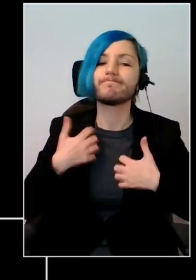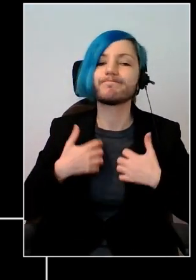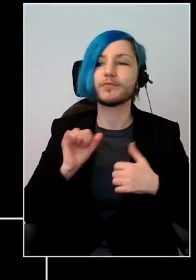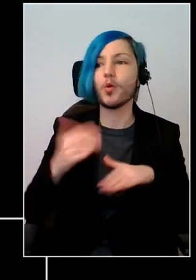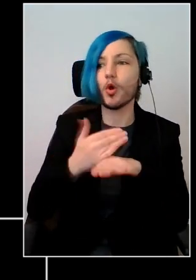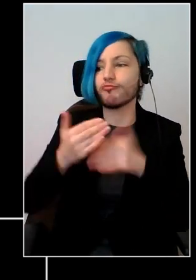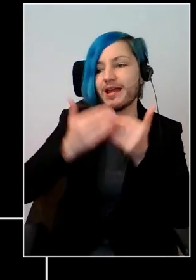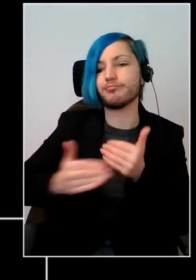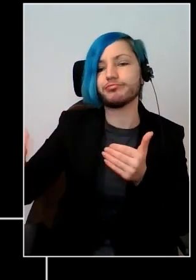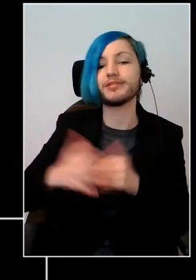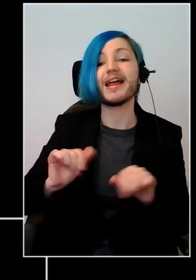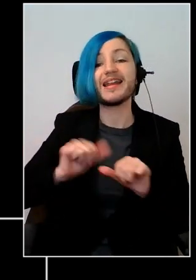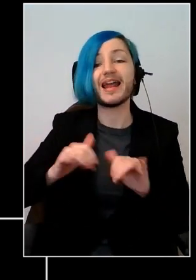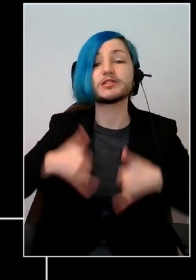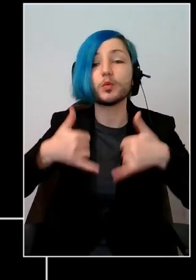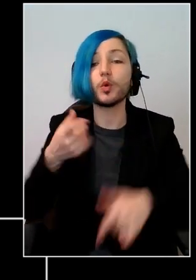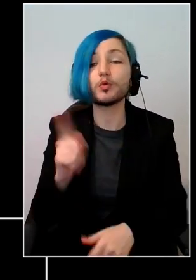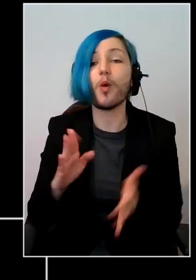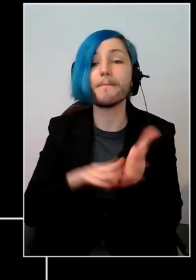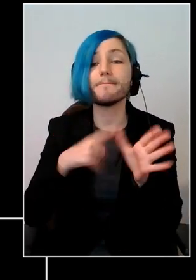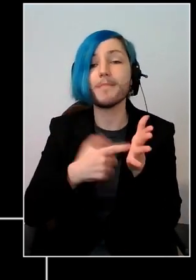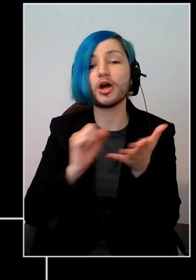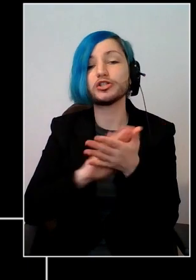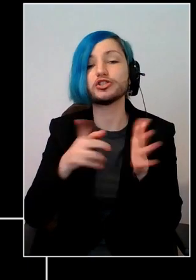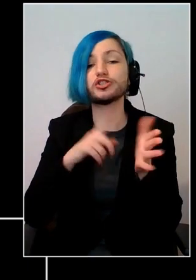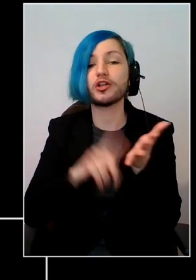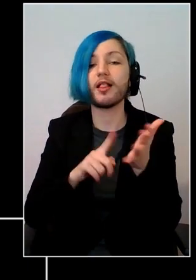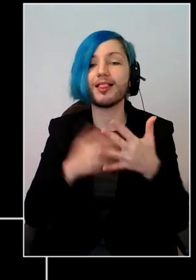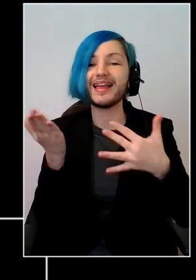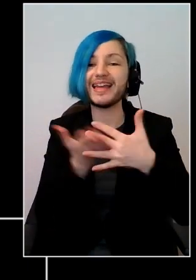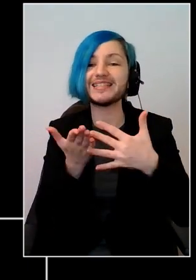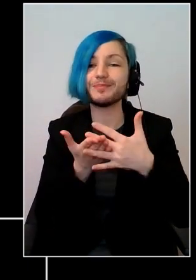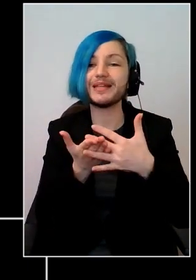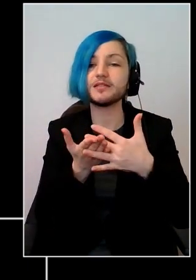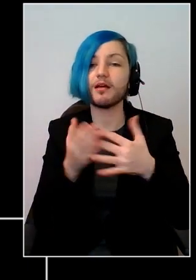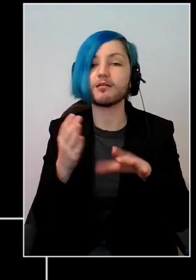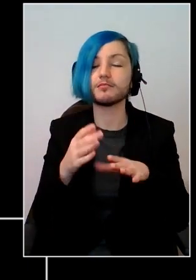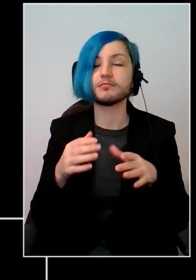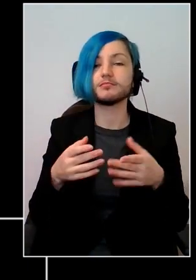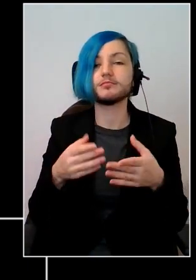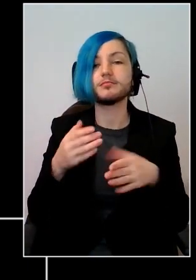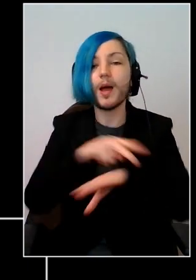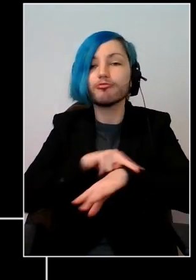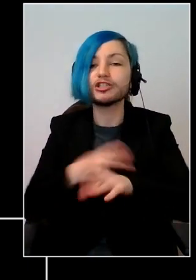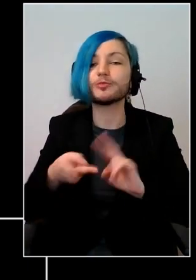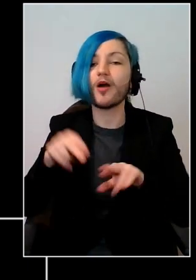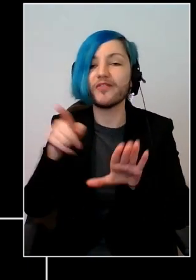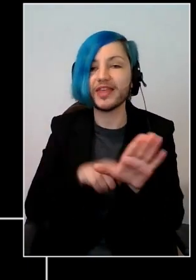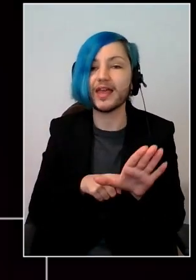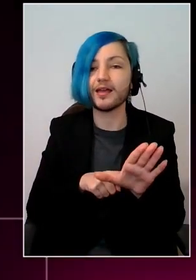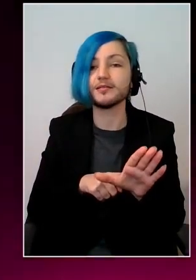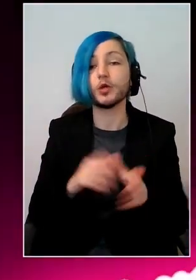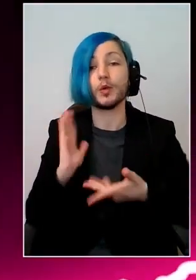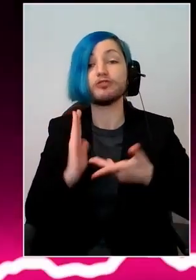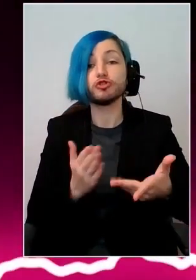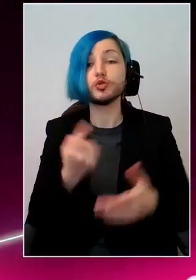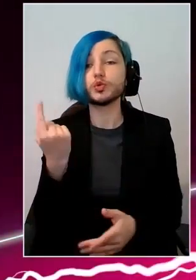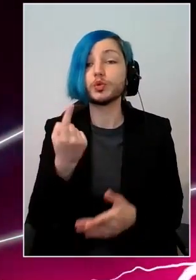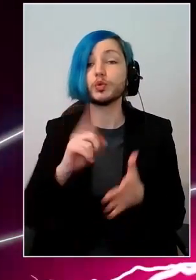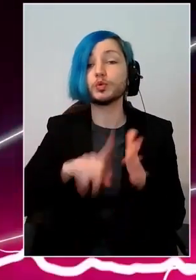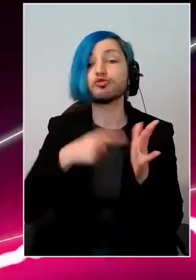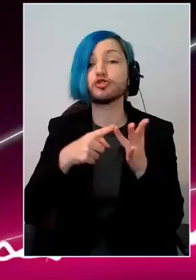the Marshall Intermediate Apprentice of the Year. And joining us here from Marshall to tell us a bit more about the award is Joe Boyd.